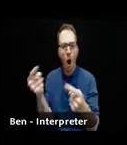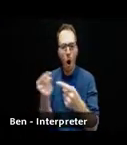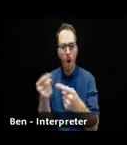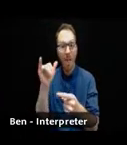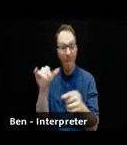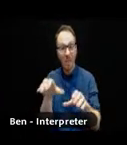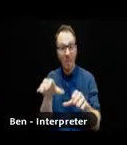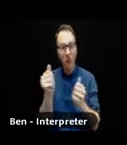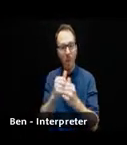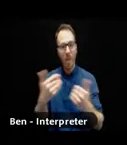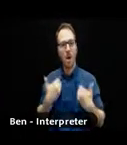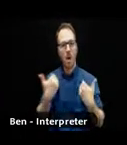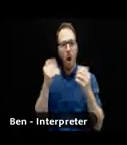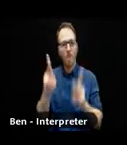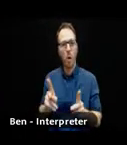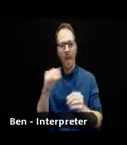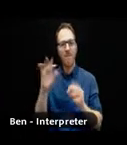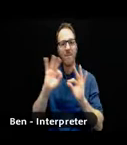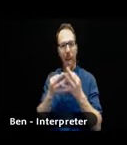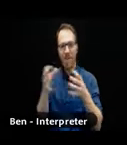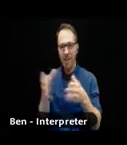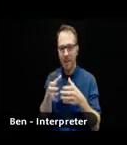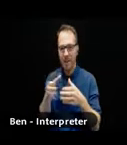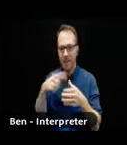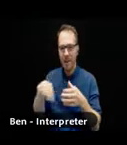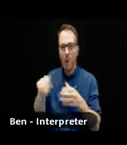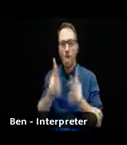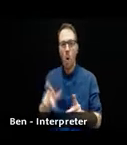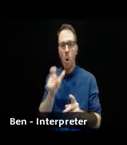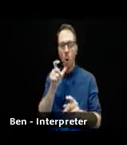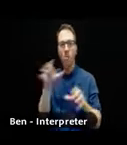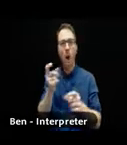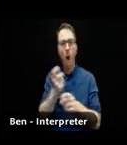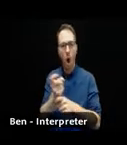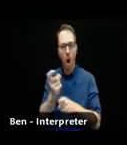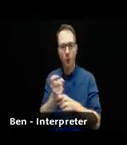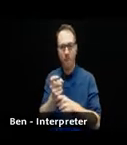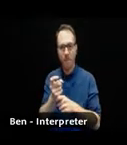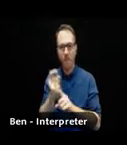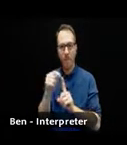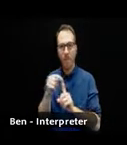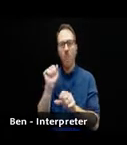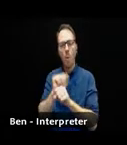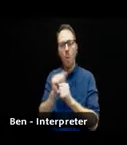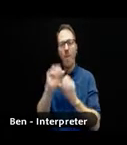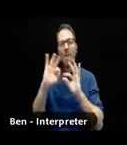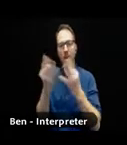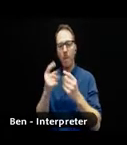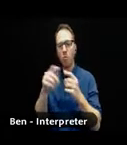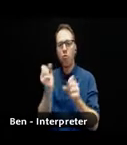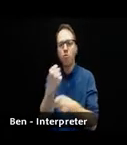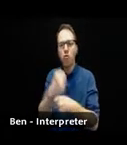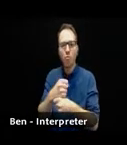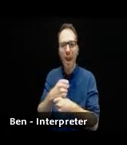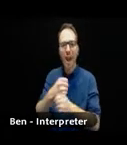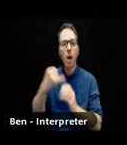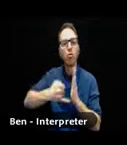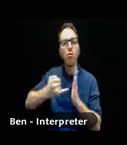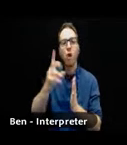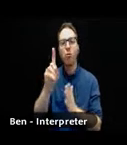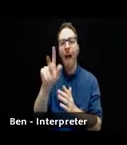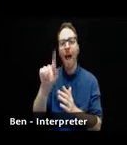with the young person and their family, the person who's done the harm, working with their family to create a draft of that plan, coming